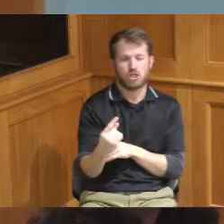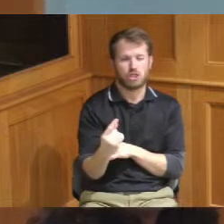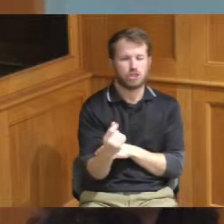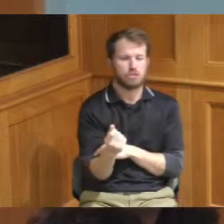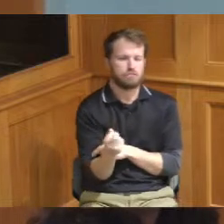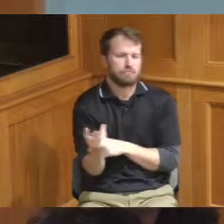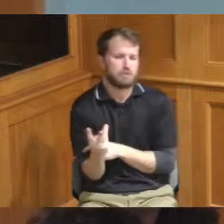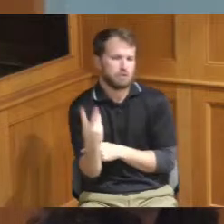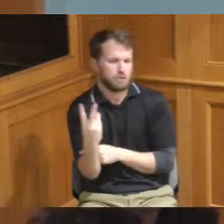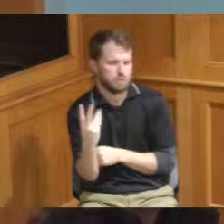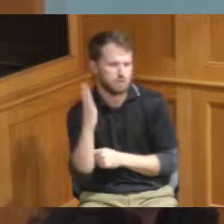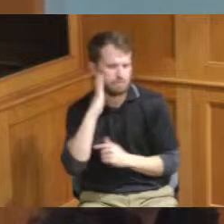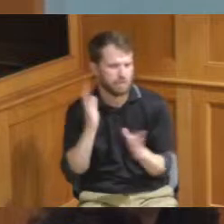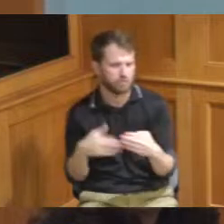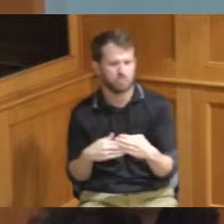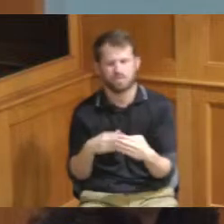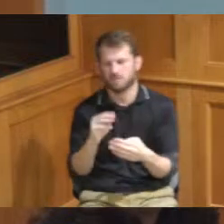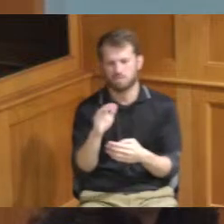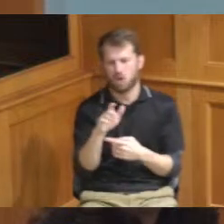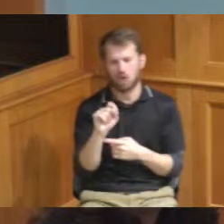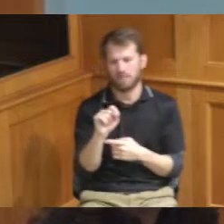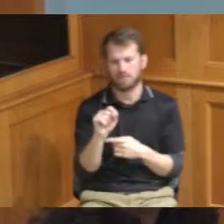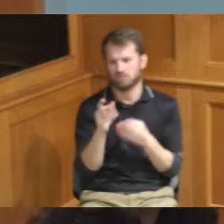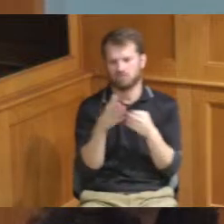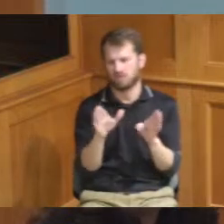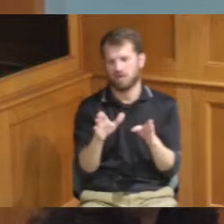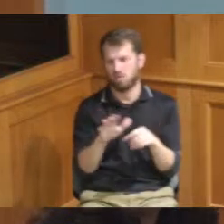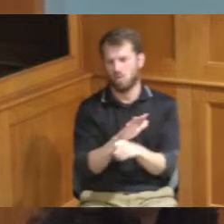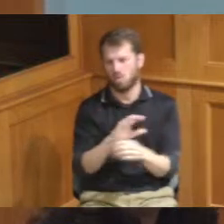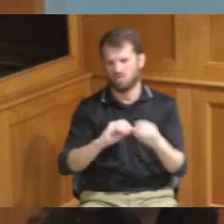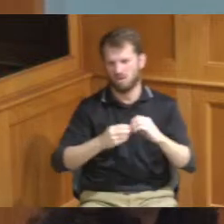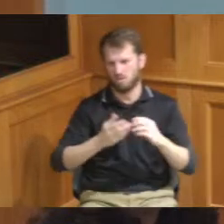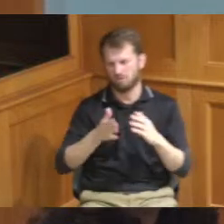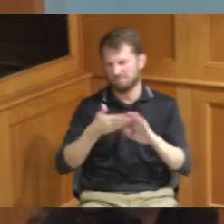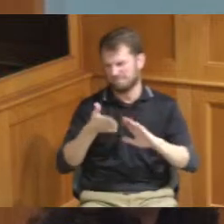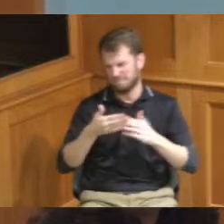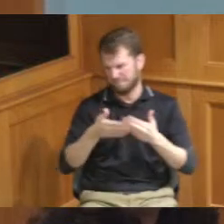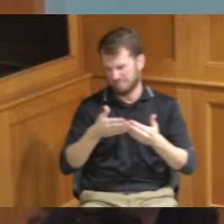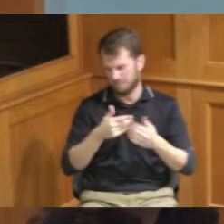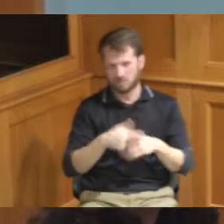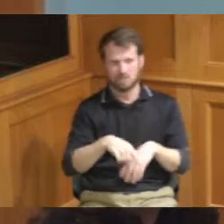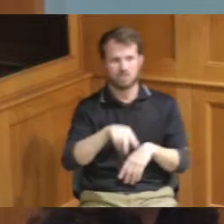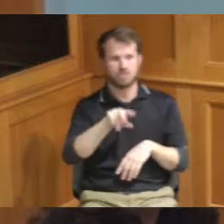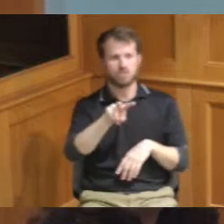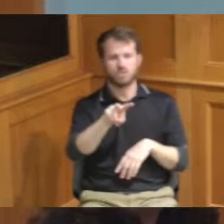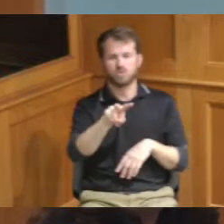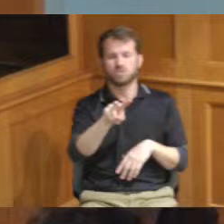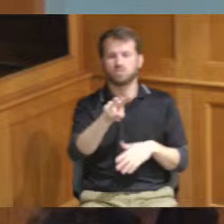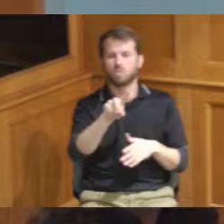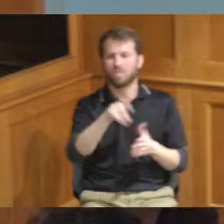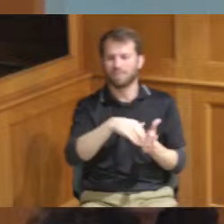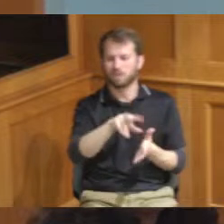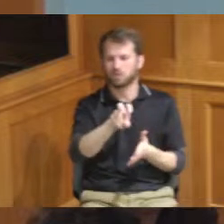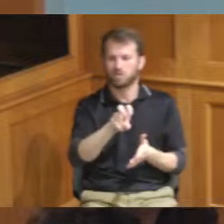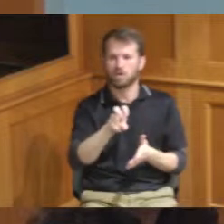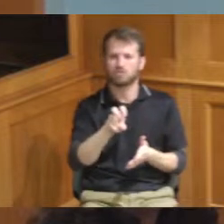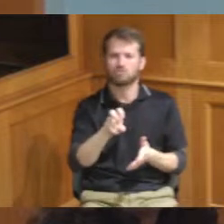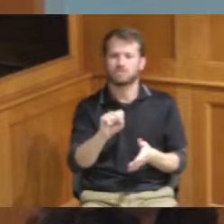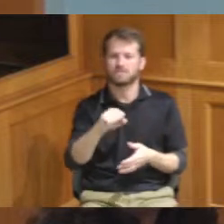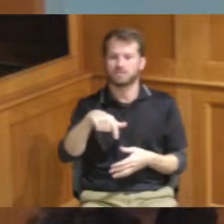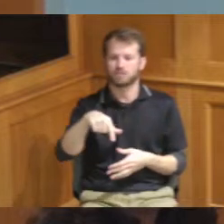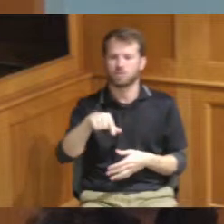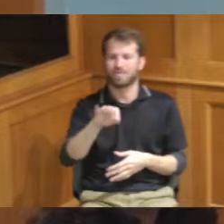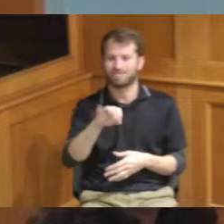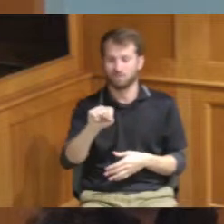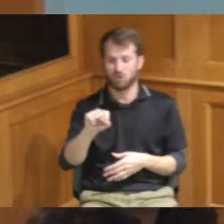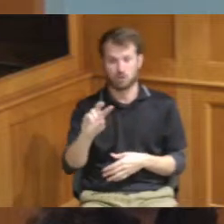the market rates, if I just use some round numbers, if you have a 1,200 square foot 2-bedroom unit, at $2 a